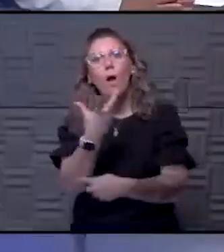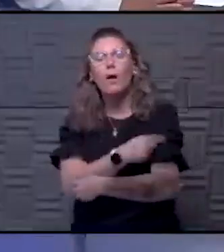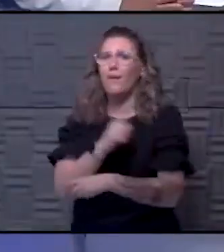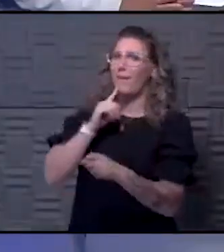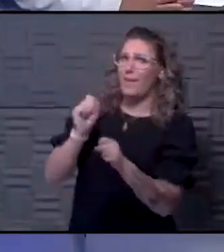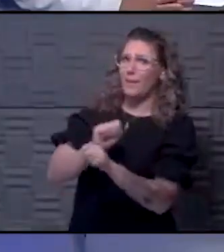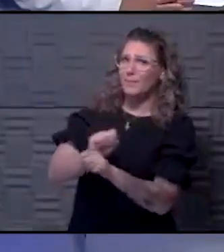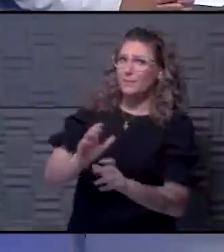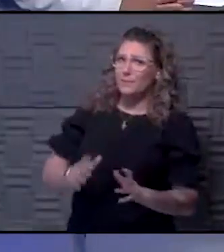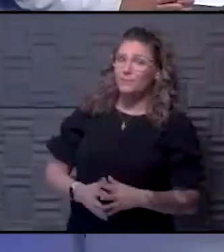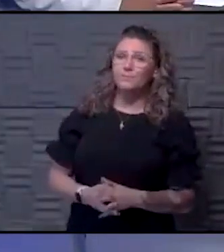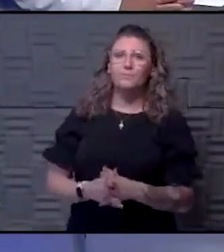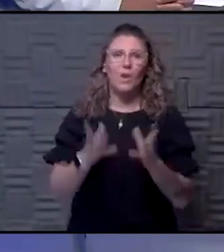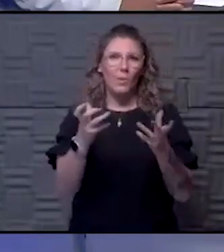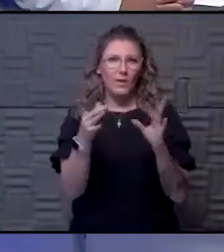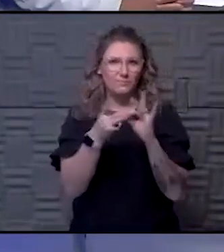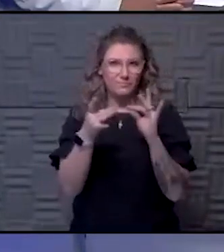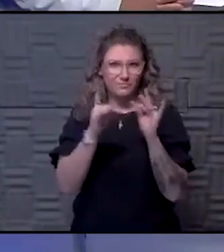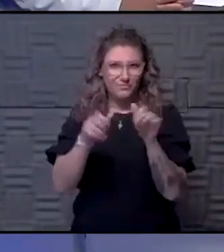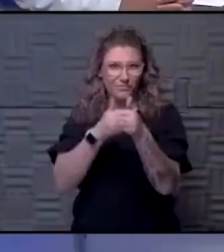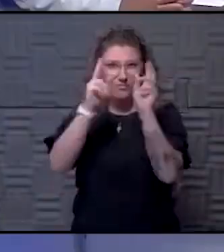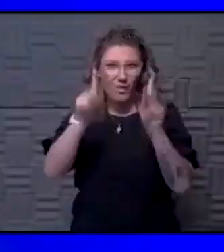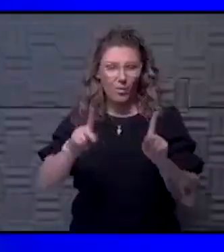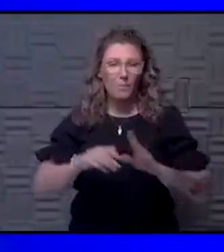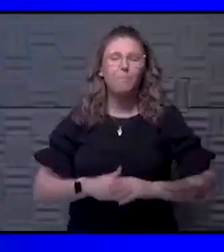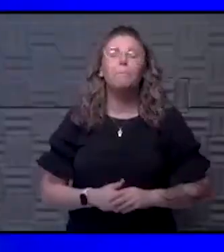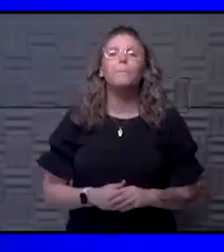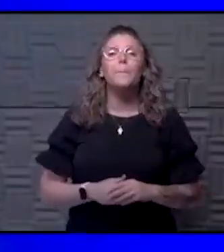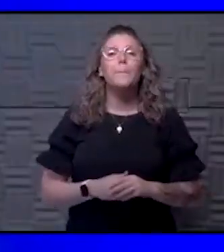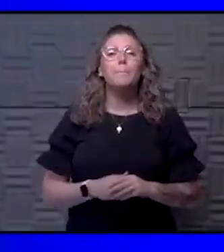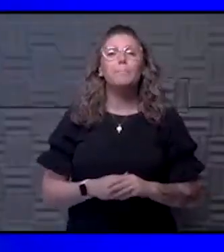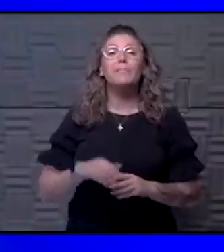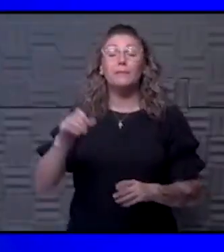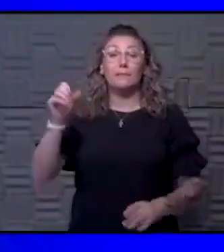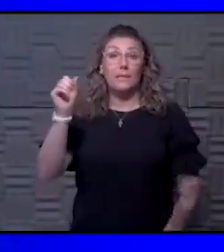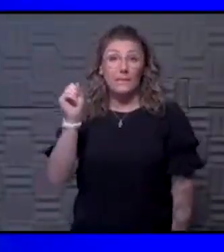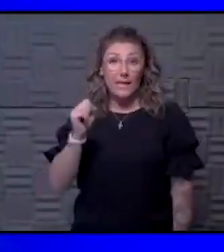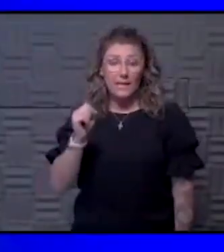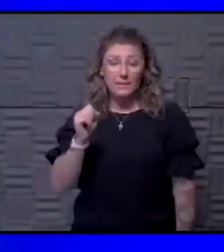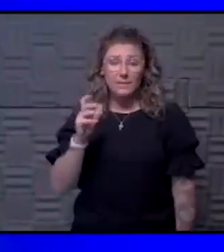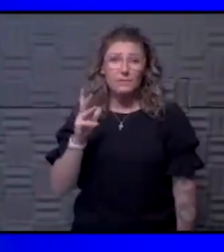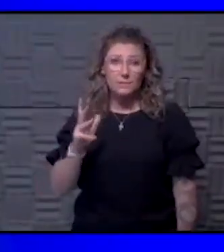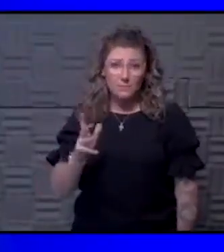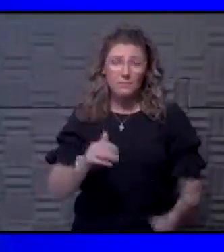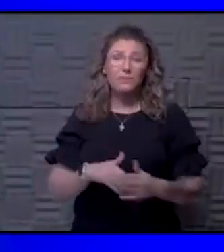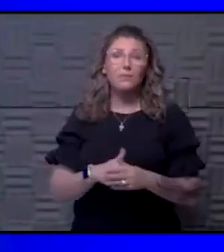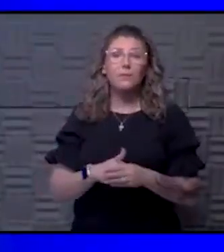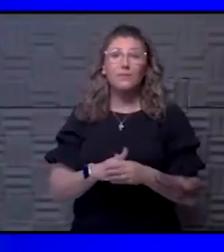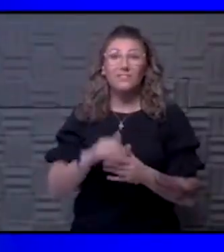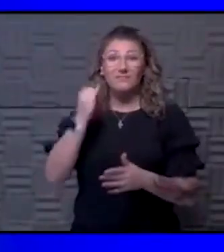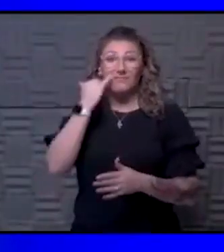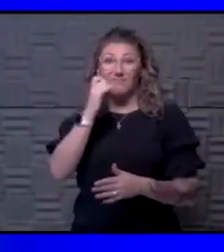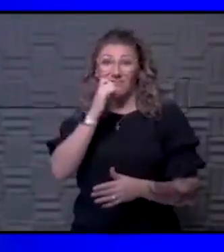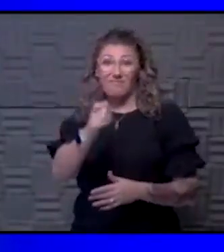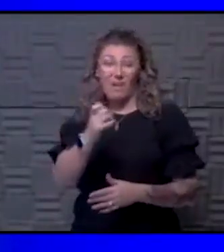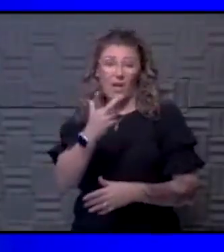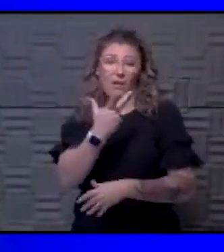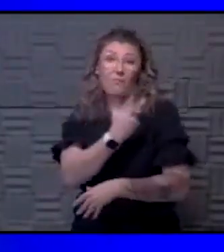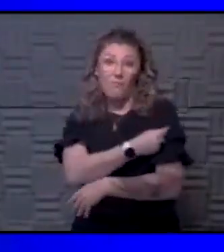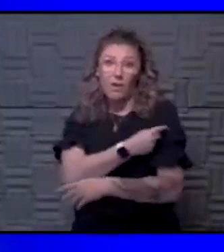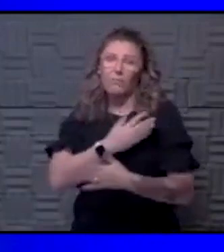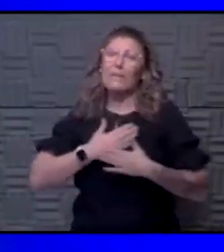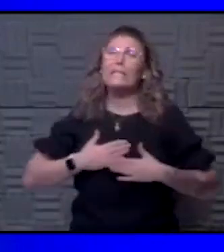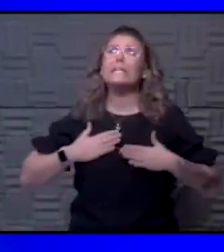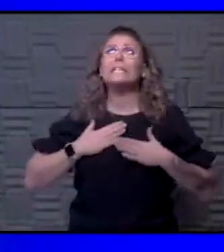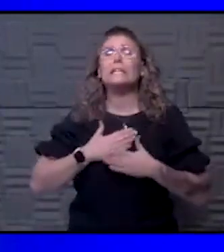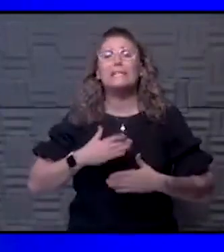Absolutely. And I just want to make one follow-up comment. So first of all, yes, please, if you haven't gotten vaccinated, and I'm sure I'll